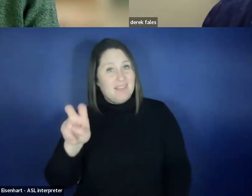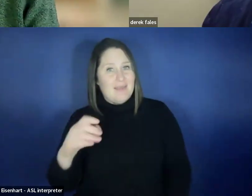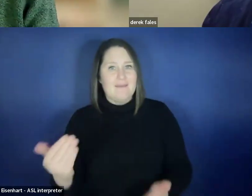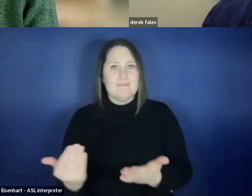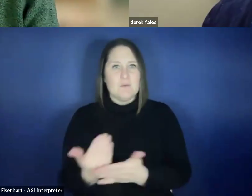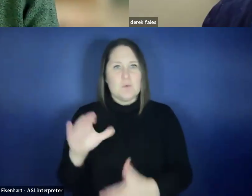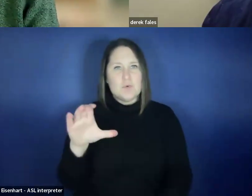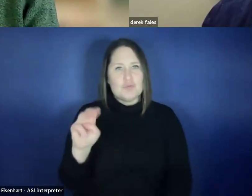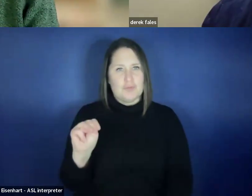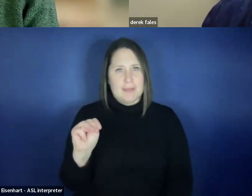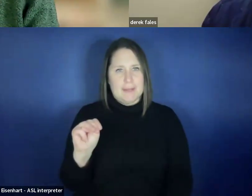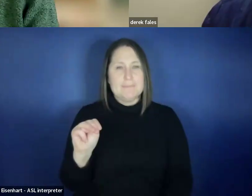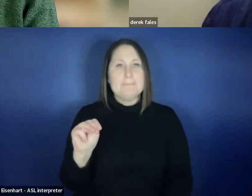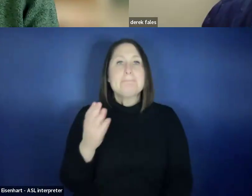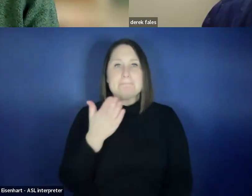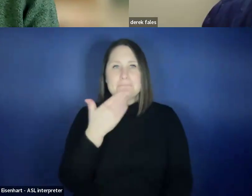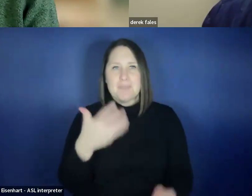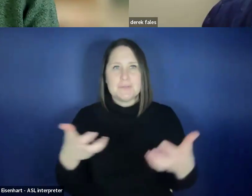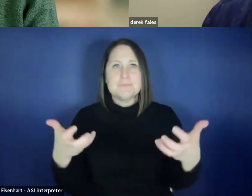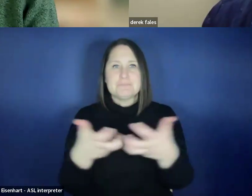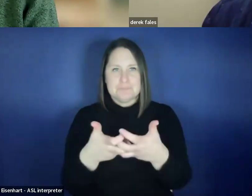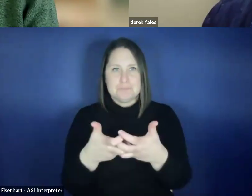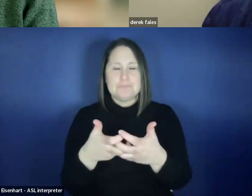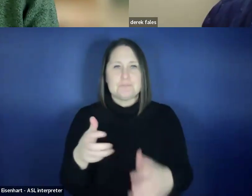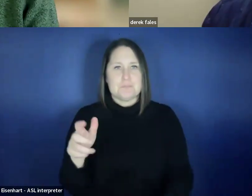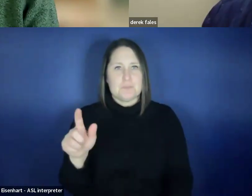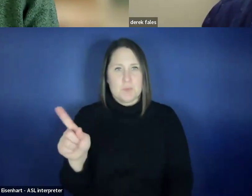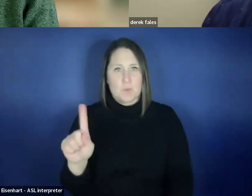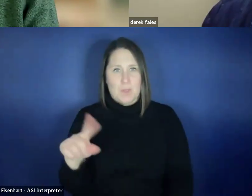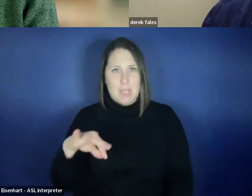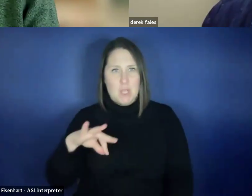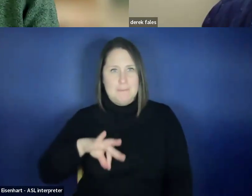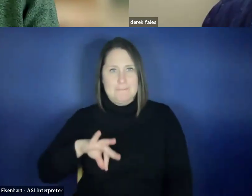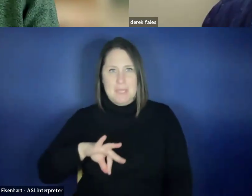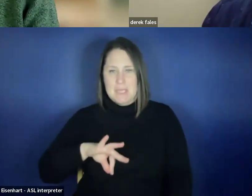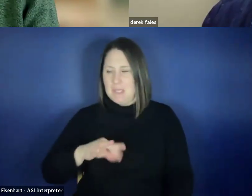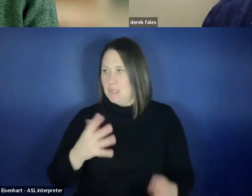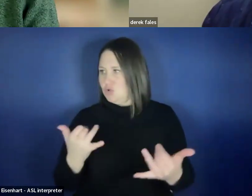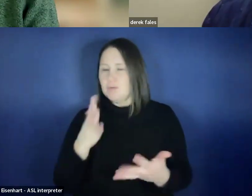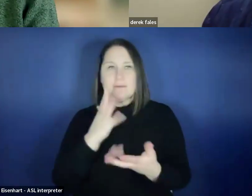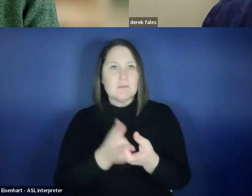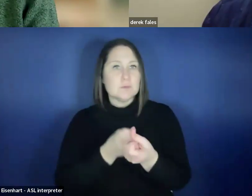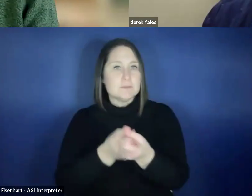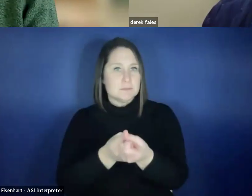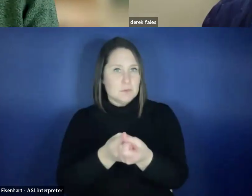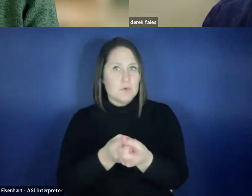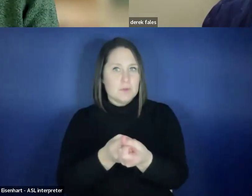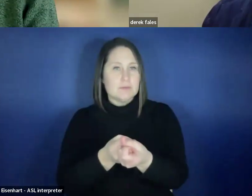curriculum will better suit where Maine is in supporting